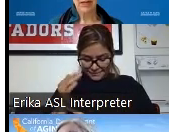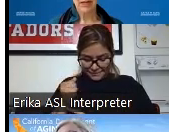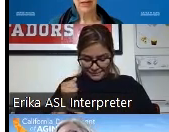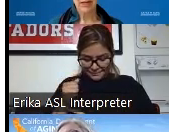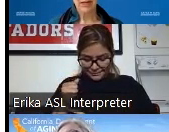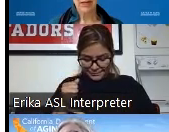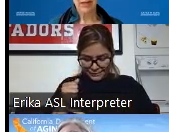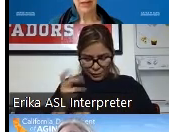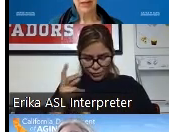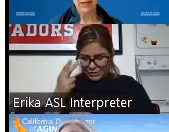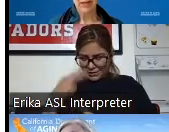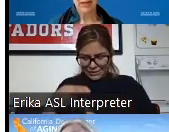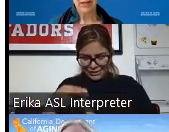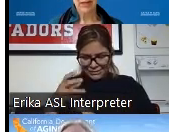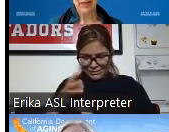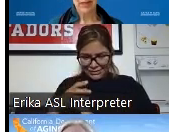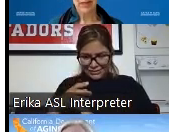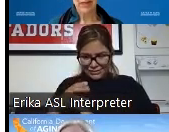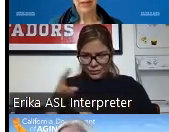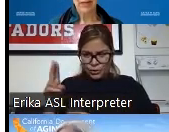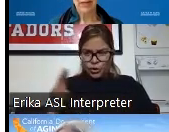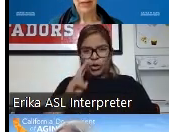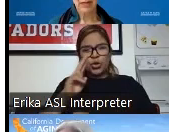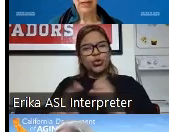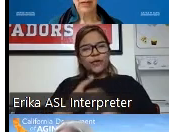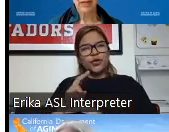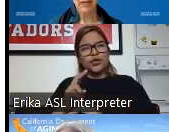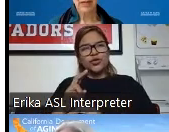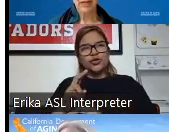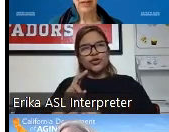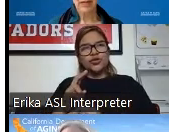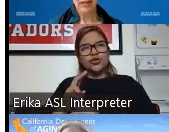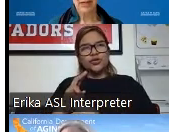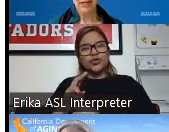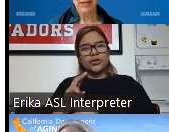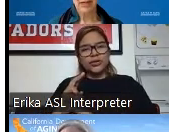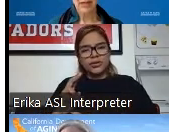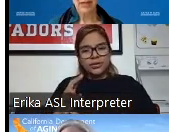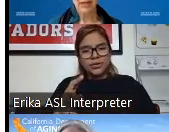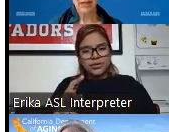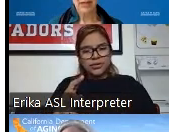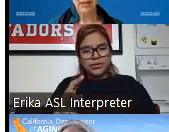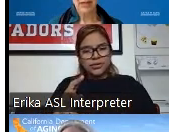what is the name of it? The Universal Design section of the Division of the State Architect.